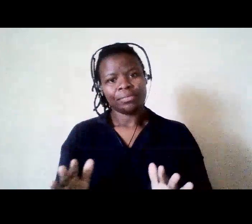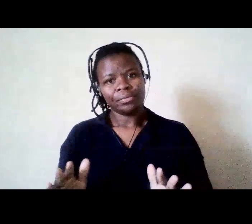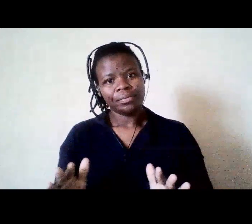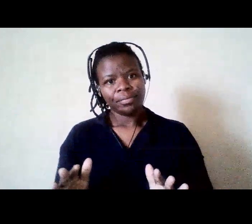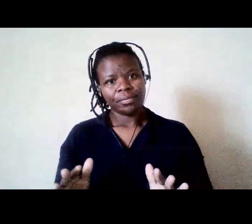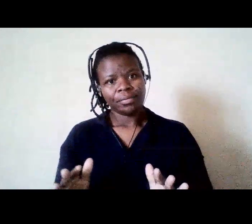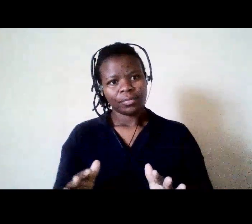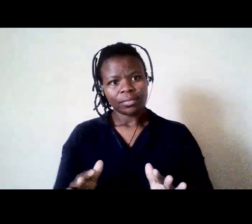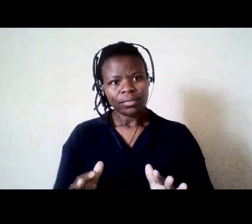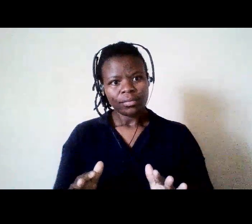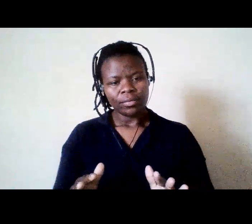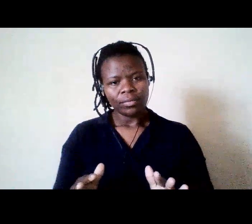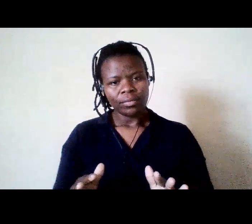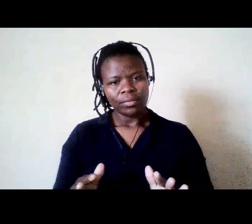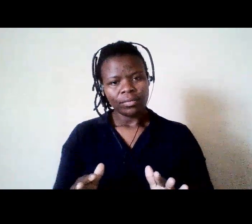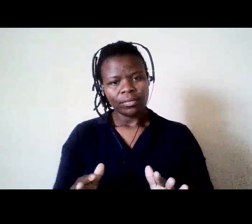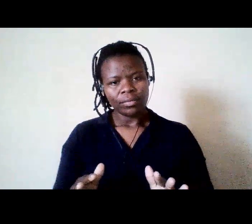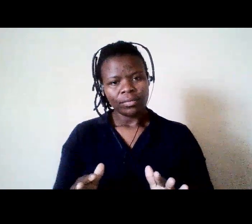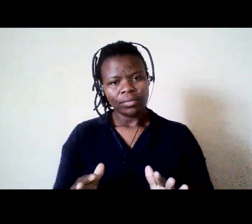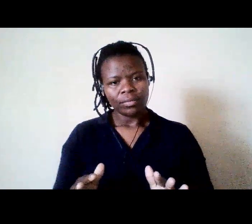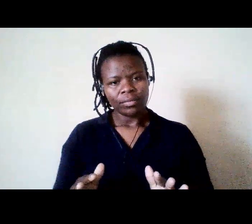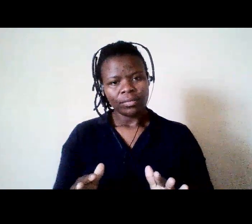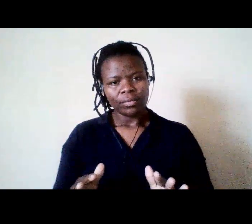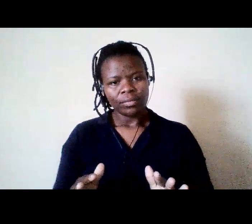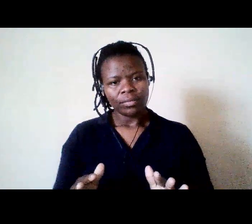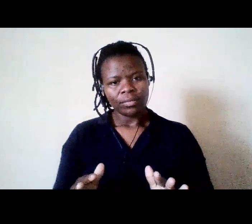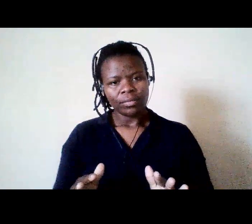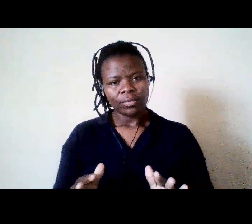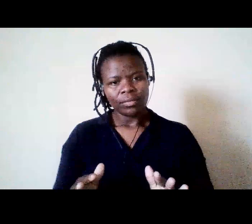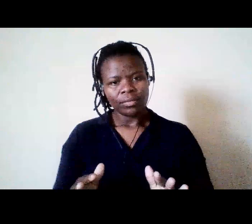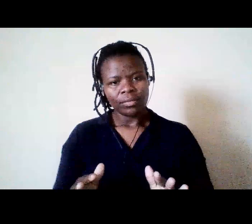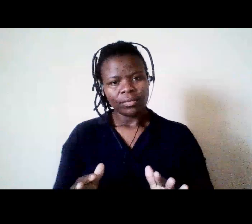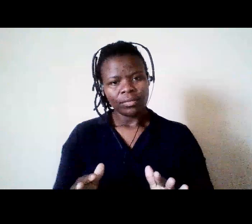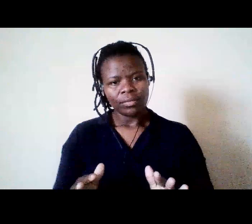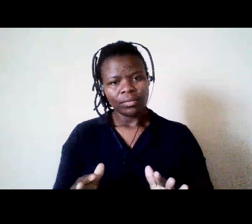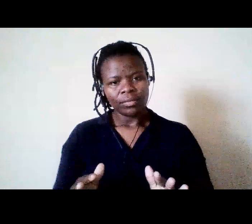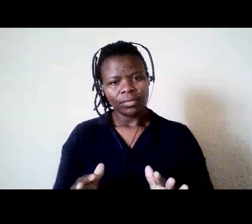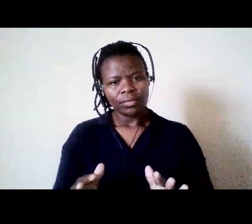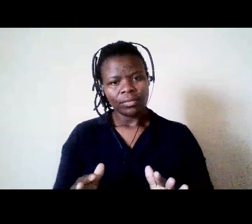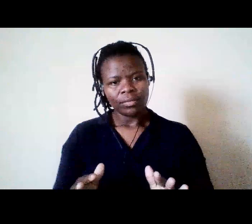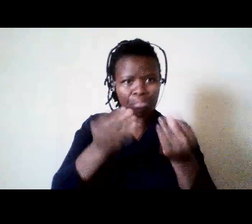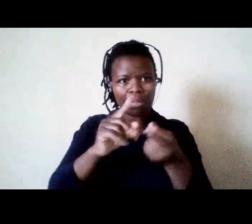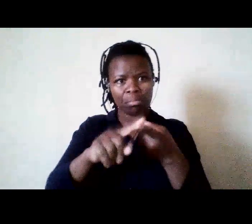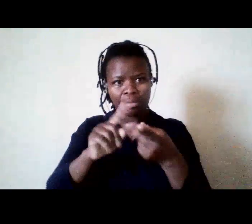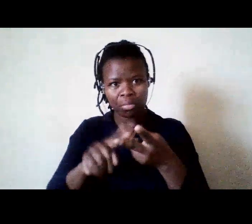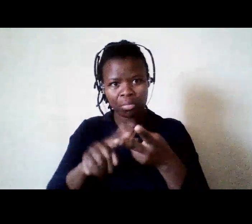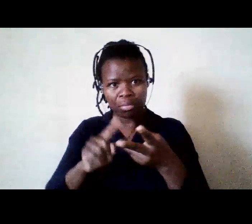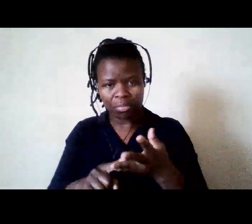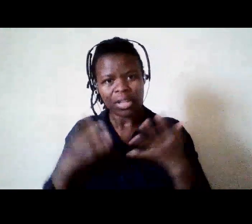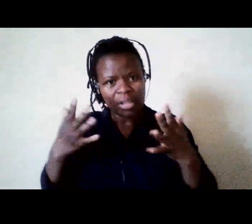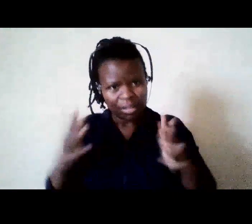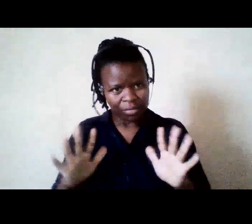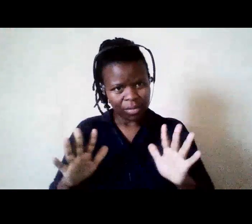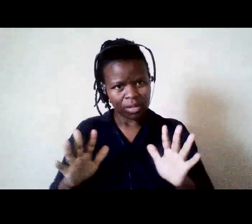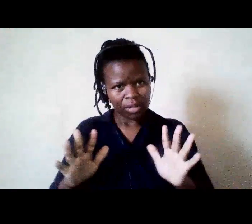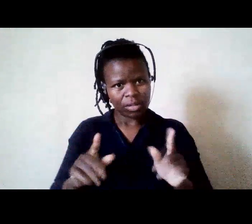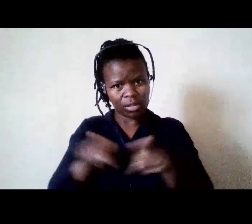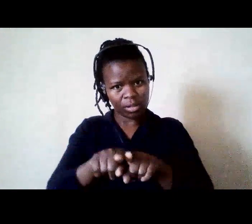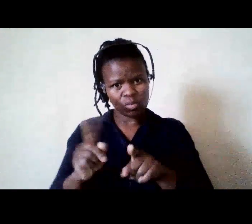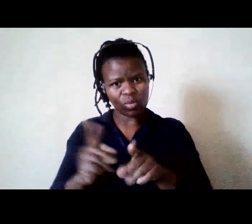with impairment, they will need to go and get this or that or this. But what we're talking about is participation. Full participation